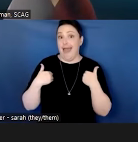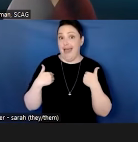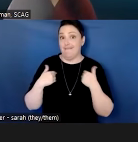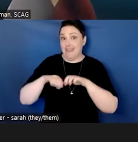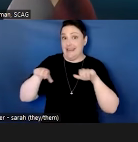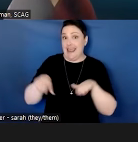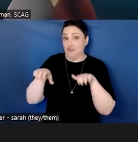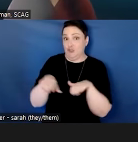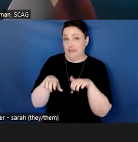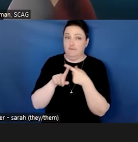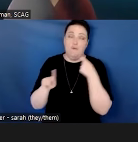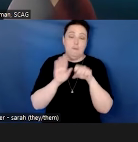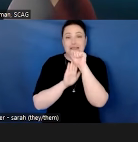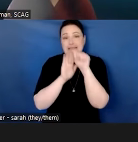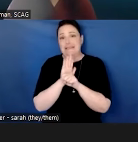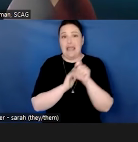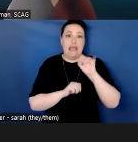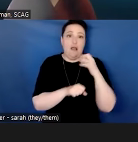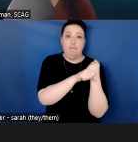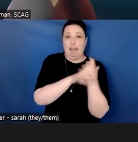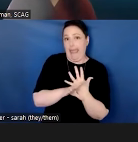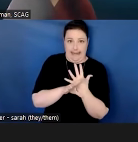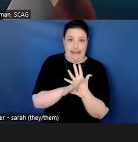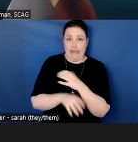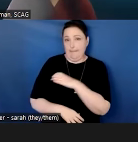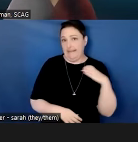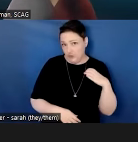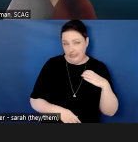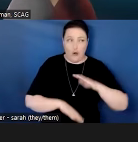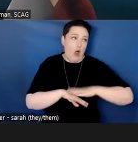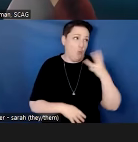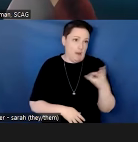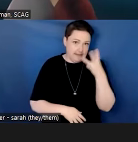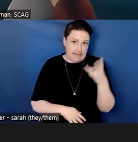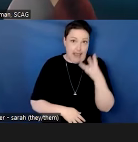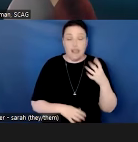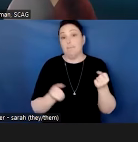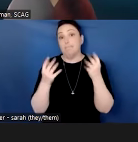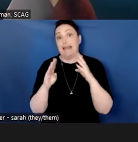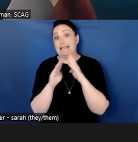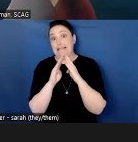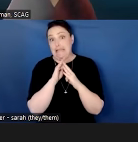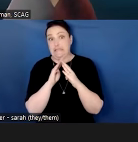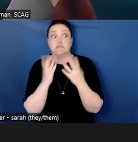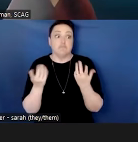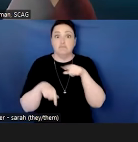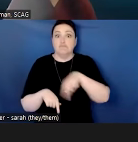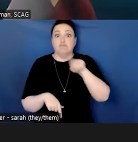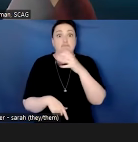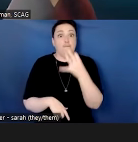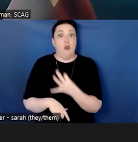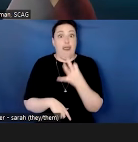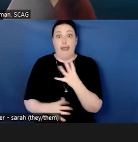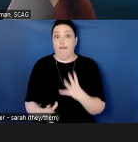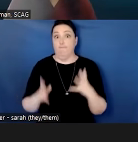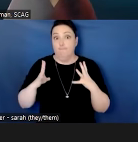planning commission on a Wednesday, and a lot of the cities have short weeks where the Friday's off, you would have to make